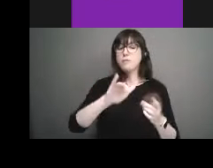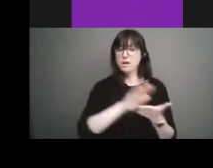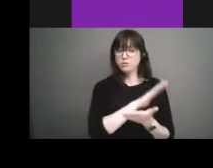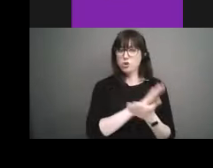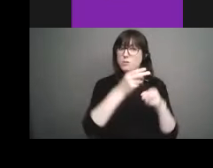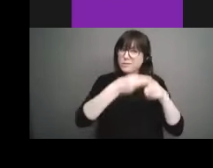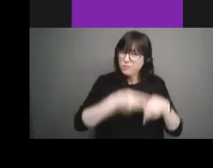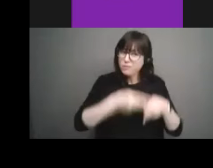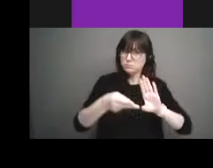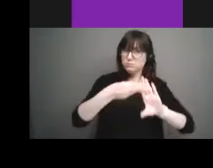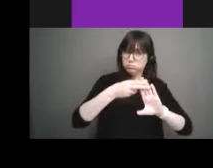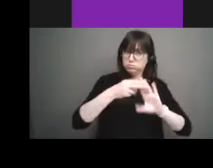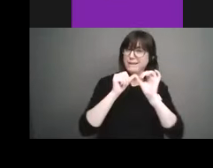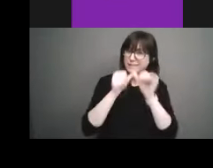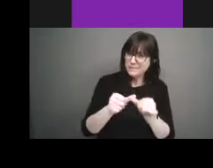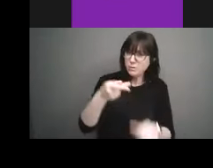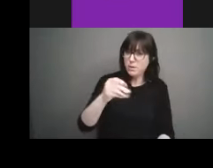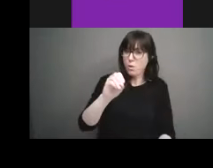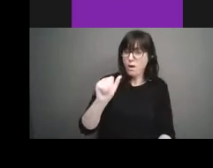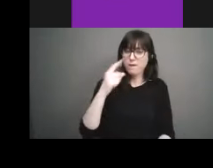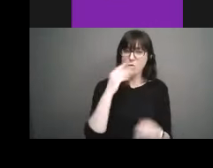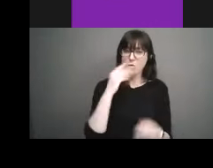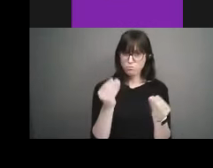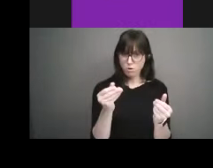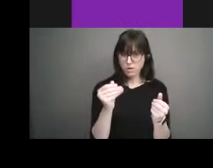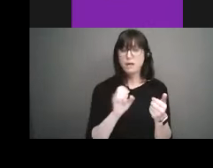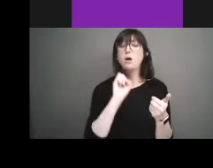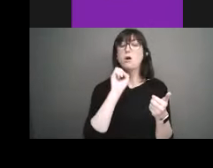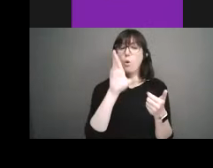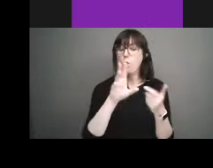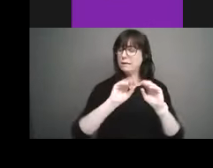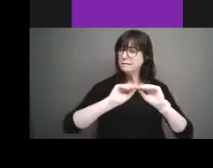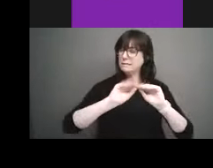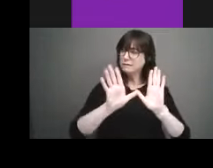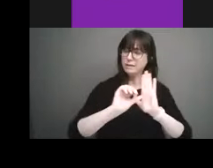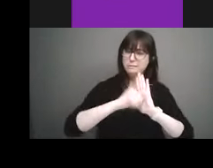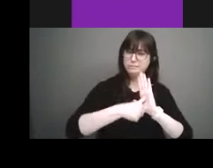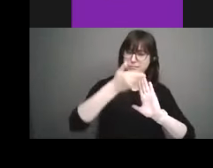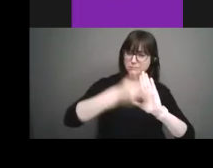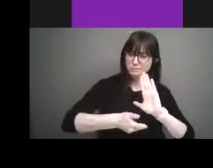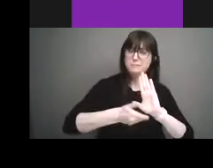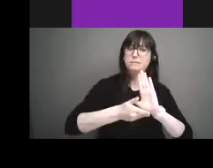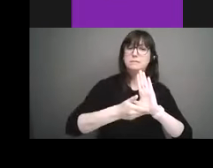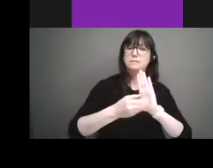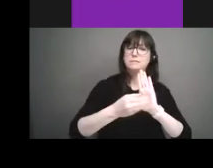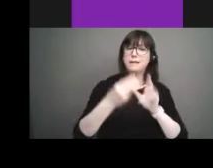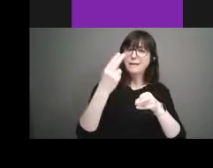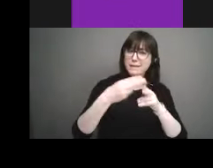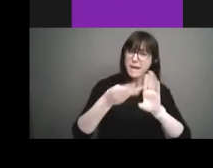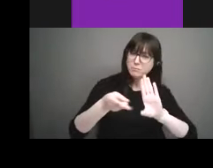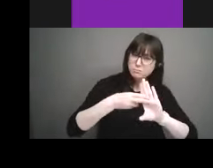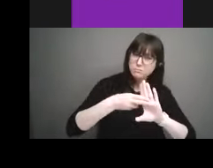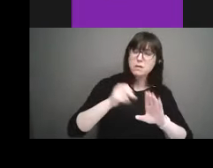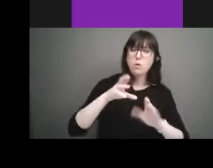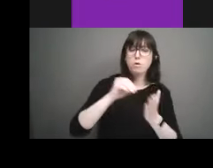a continuing power of attorney for property, or it expressly names or mentions the intention that